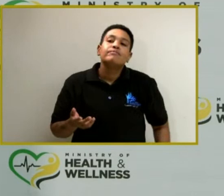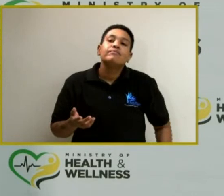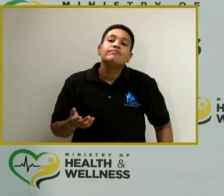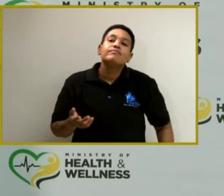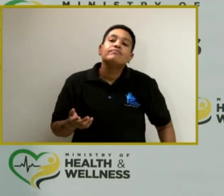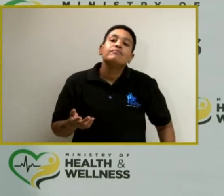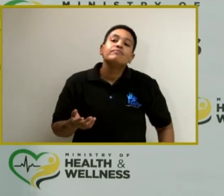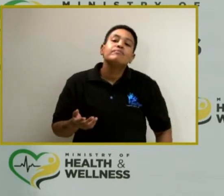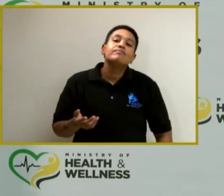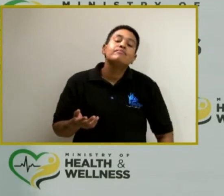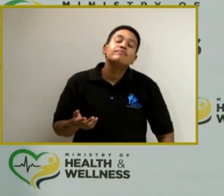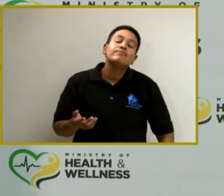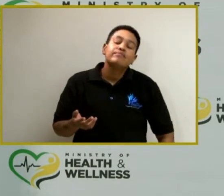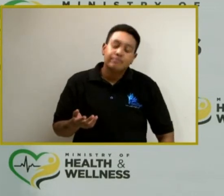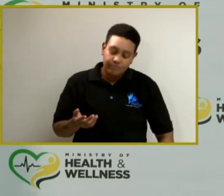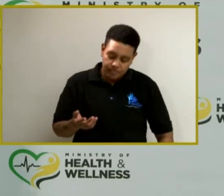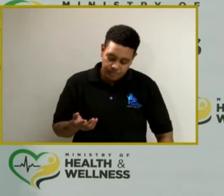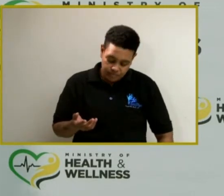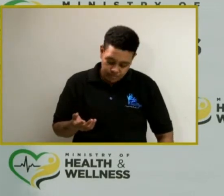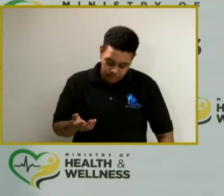be